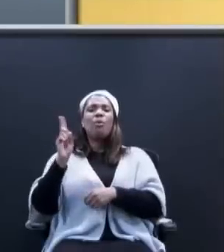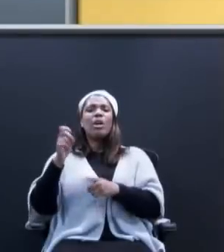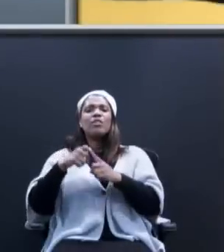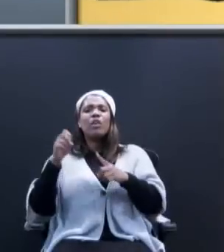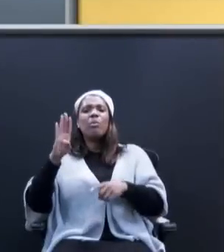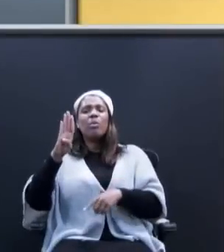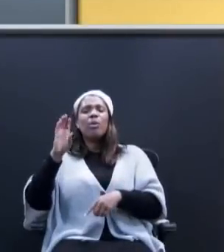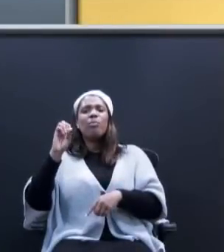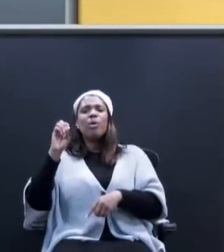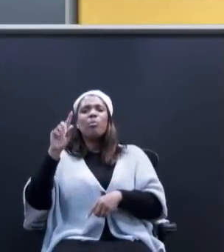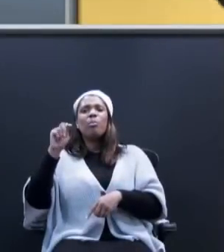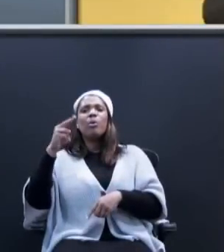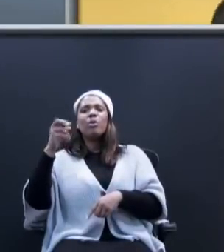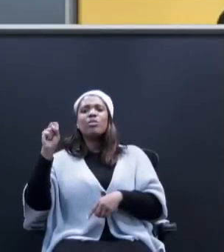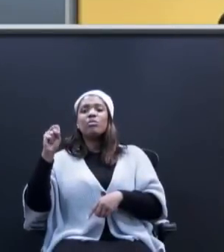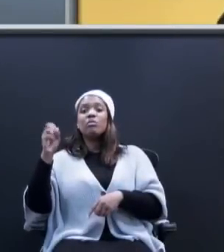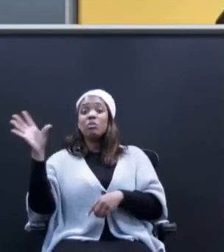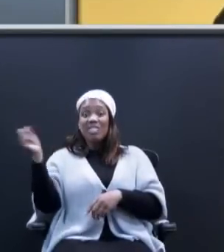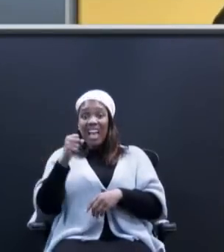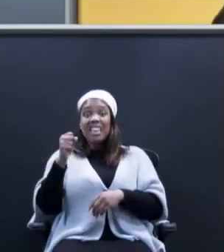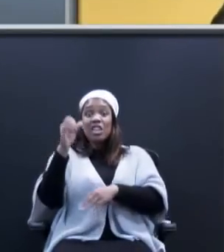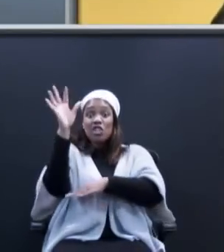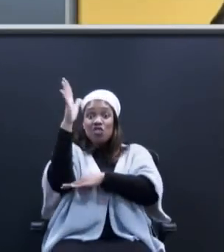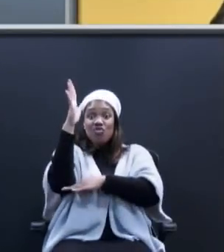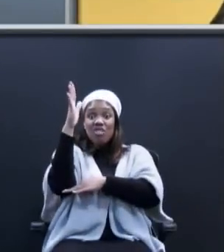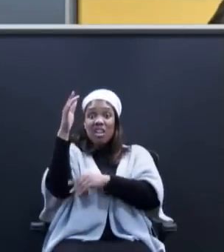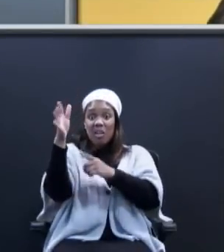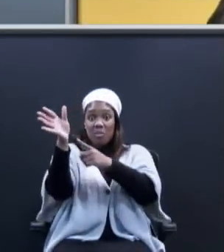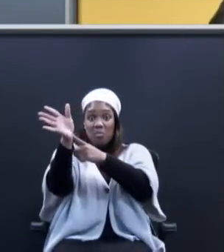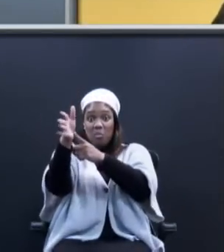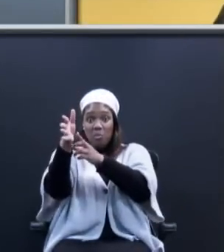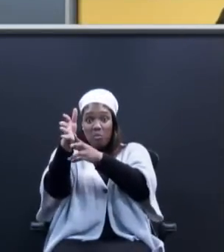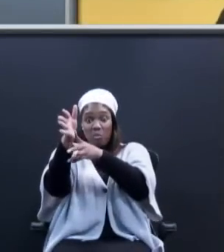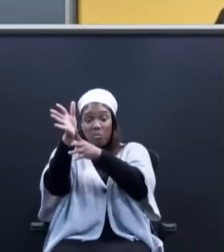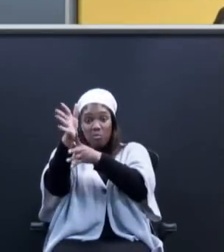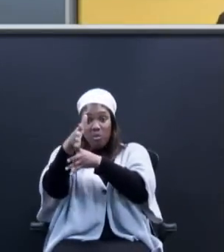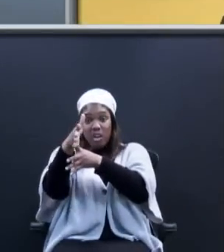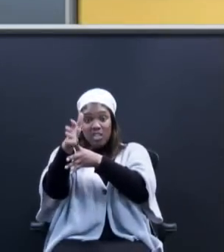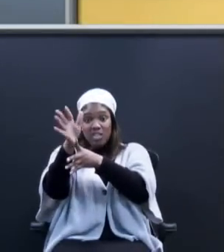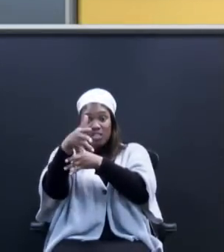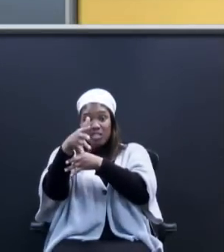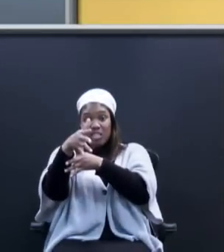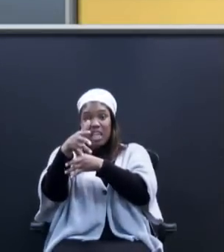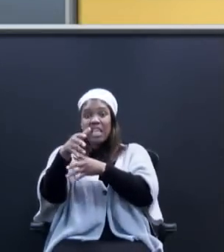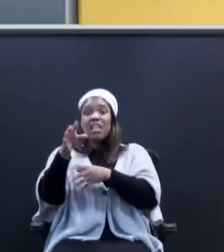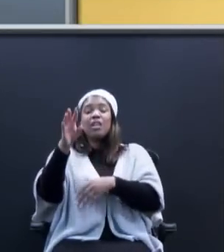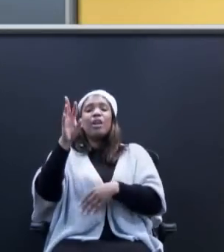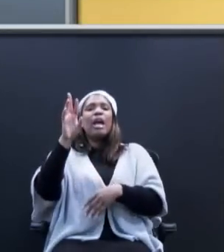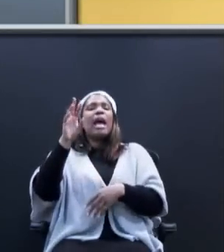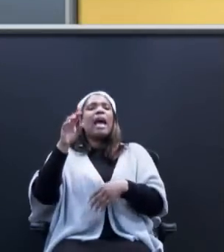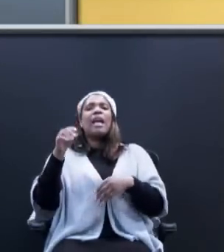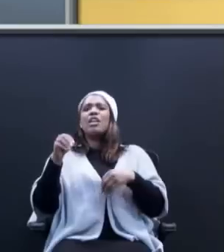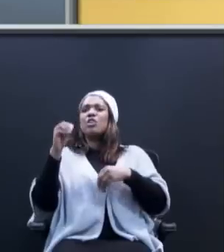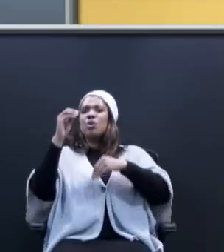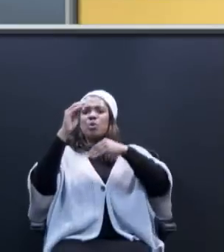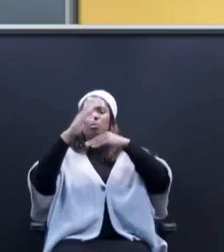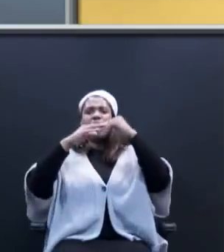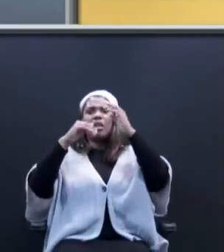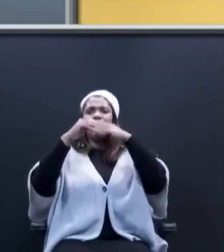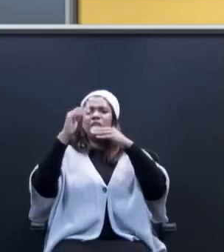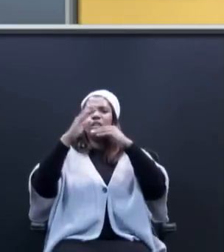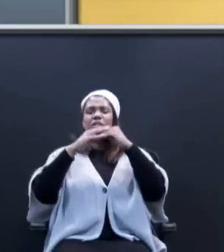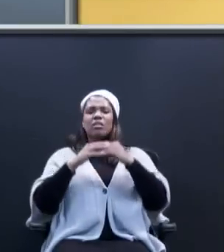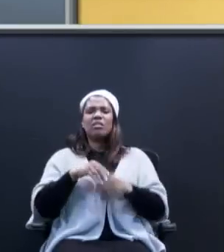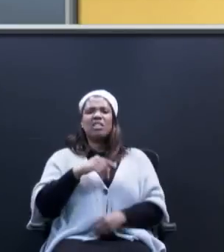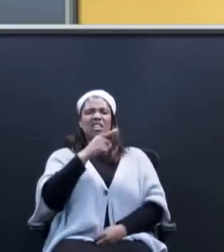and you made a temporary dwelling. You got a brother out here. Somebody called me the other day, upset. Brother said, you ain't keeping that. Y'all